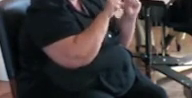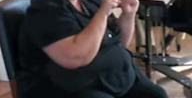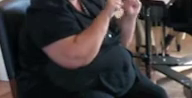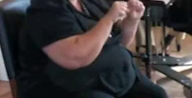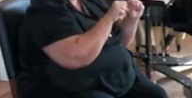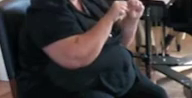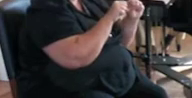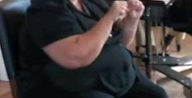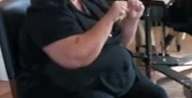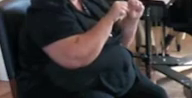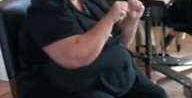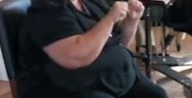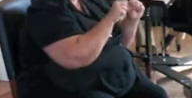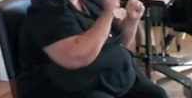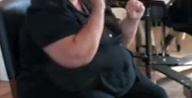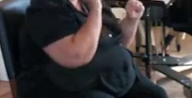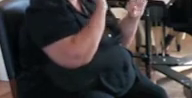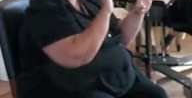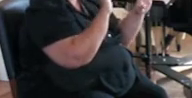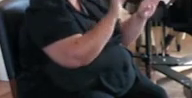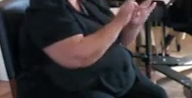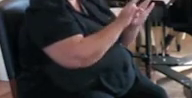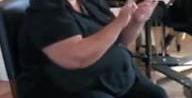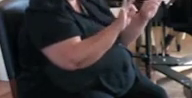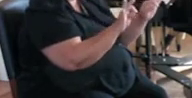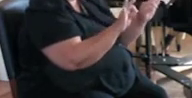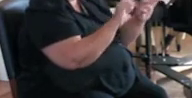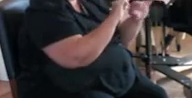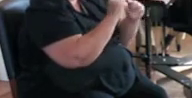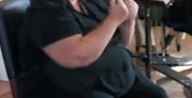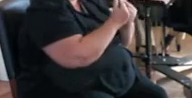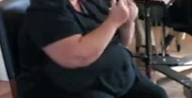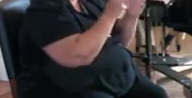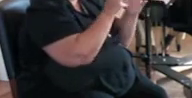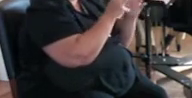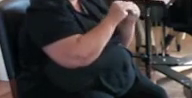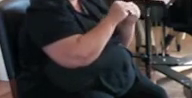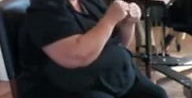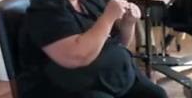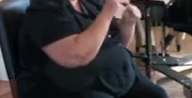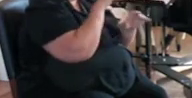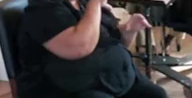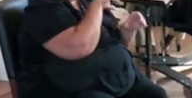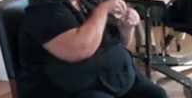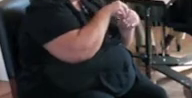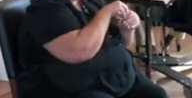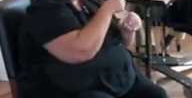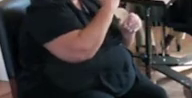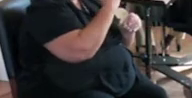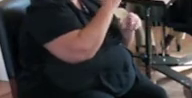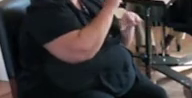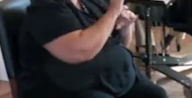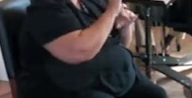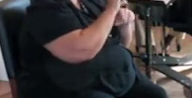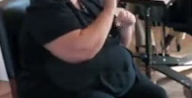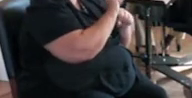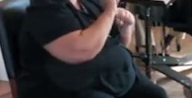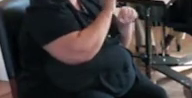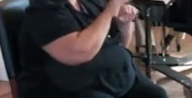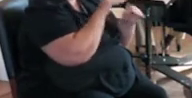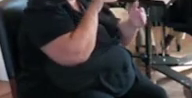great phrase one time in a group meeting that we were involved in with 3 churches that were working on a study program